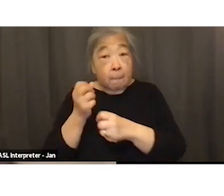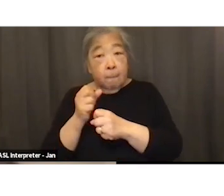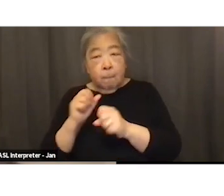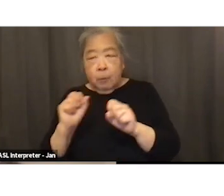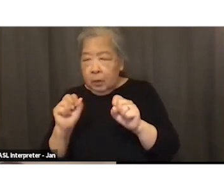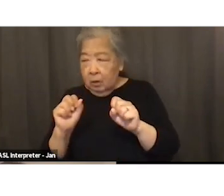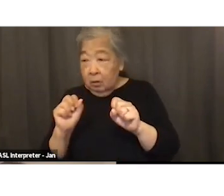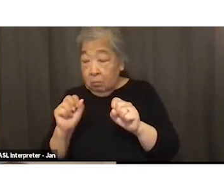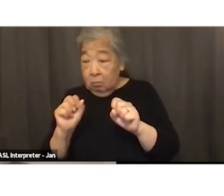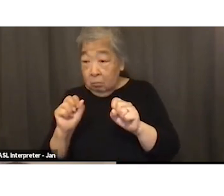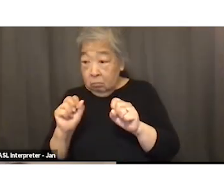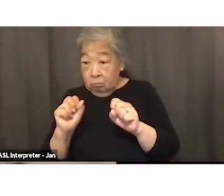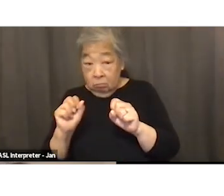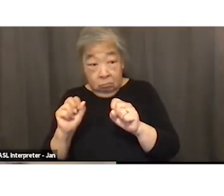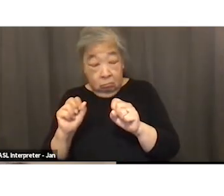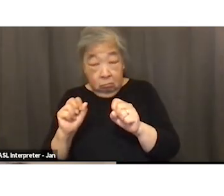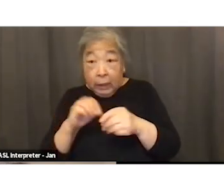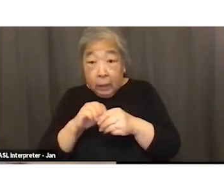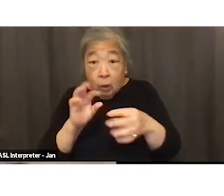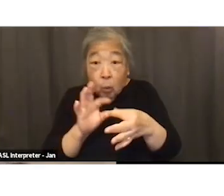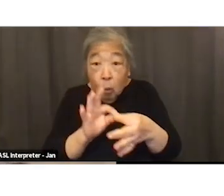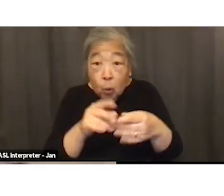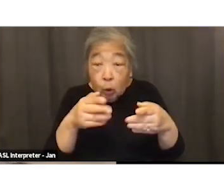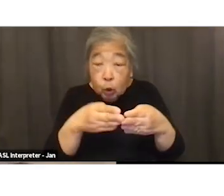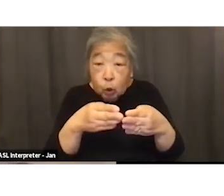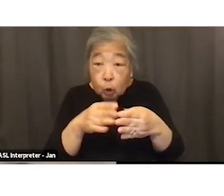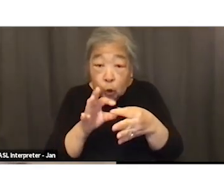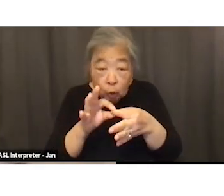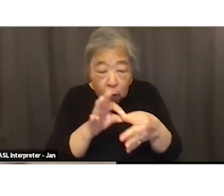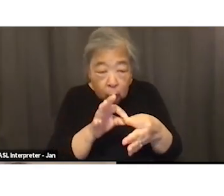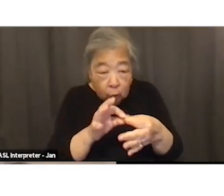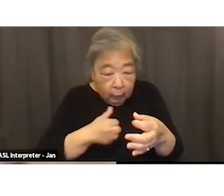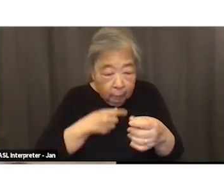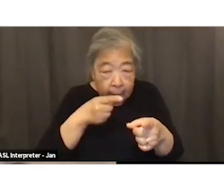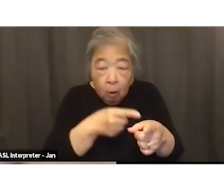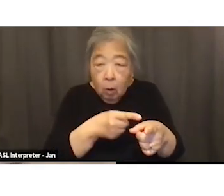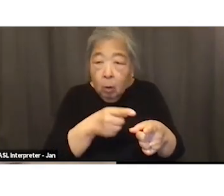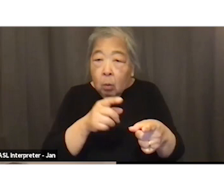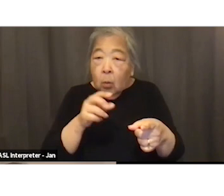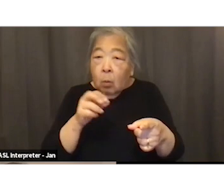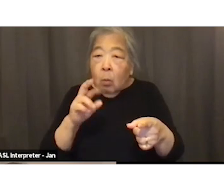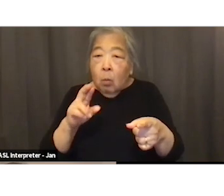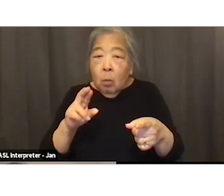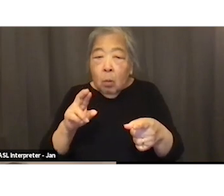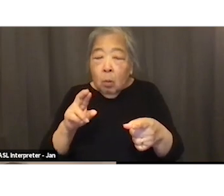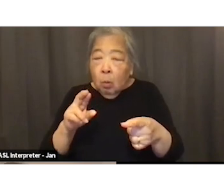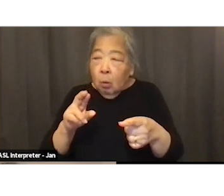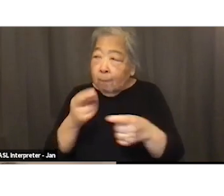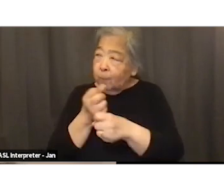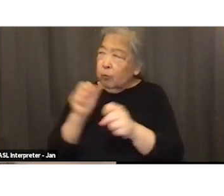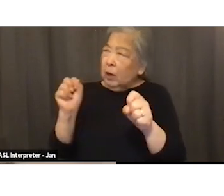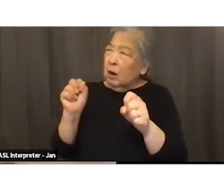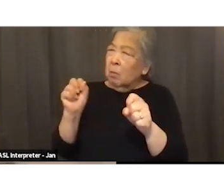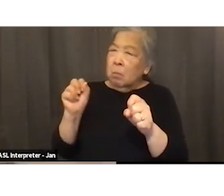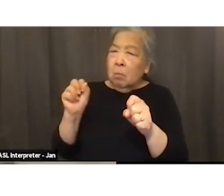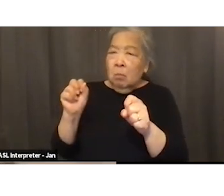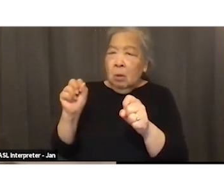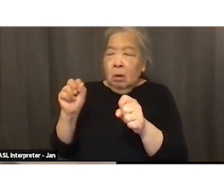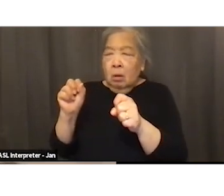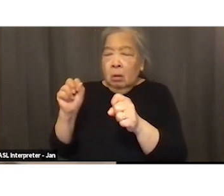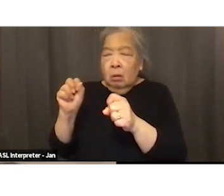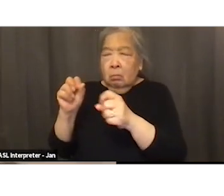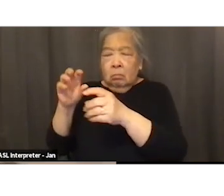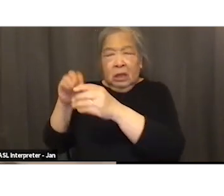or, it's a legislation that passes, right? It's this